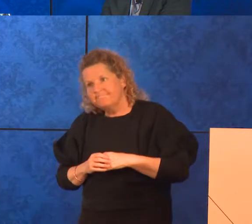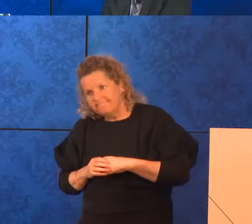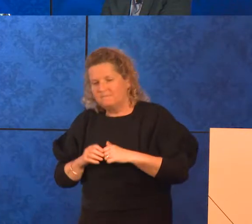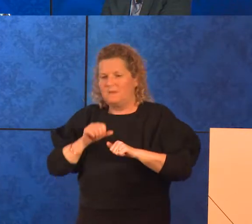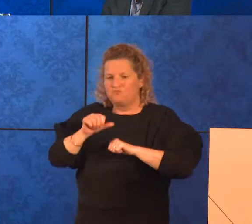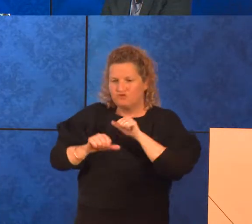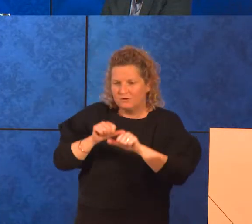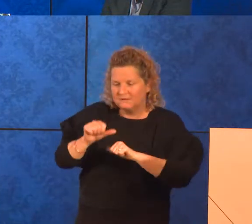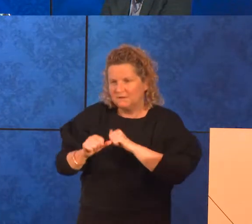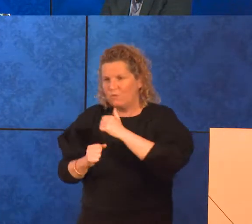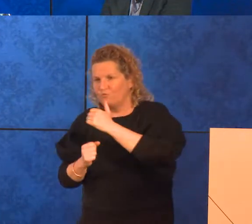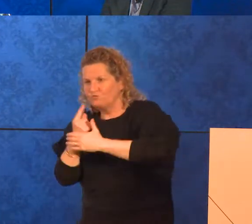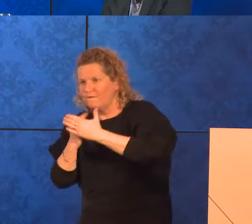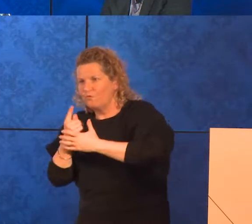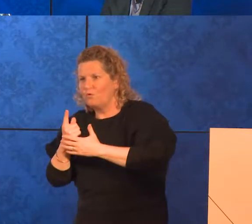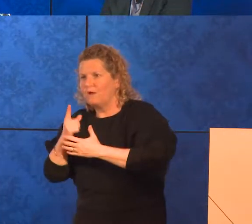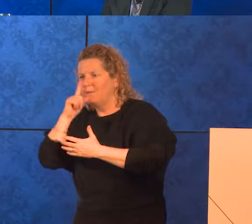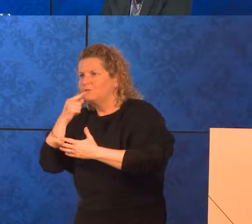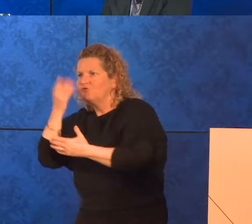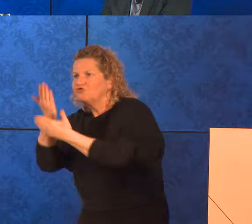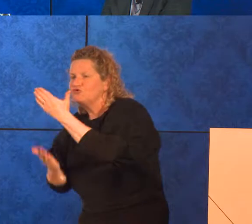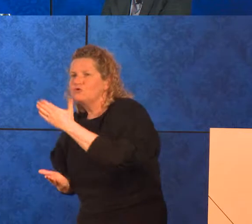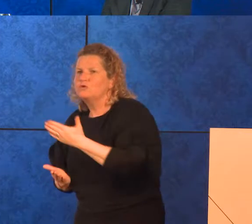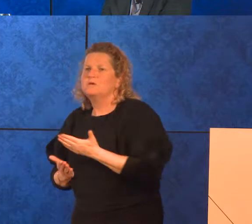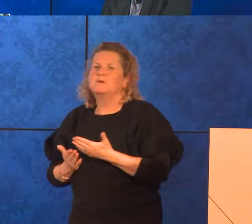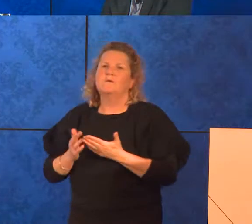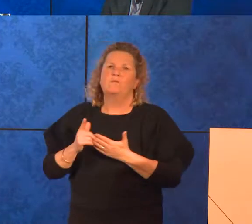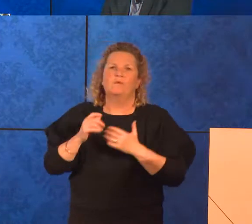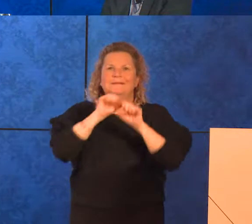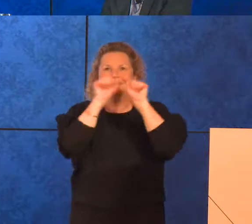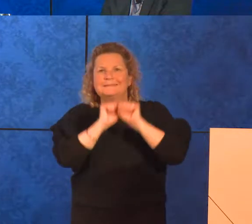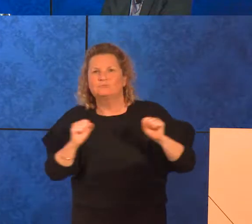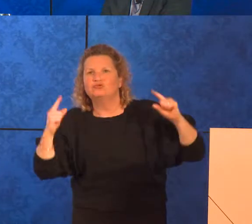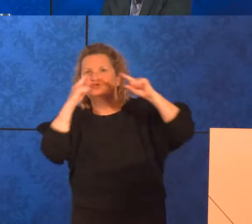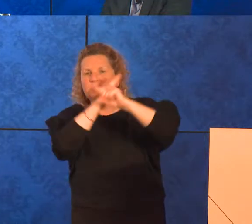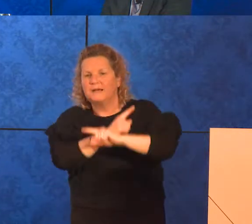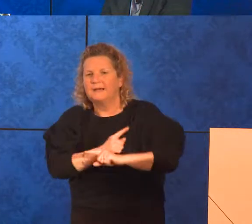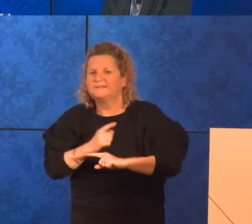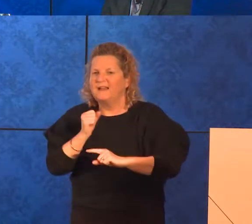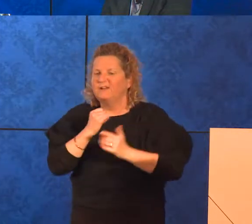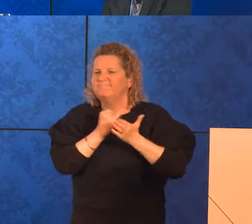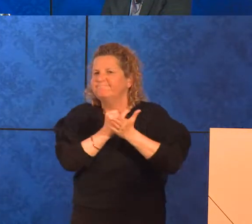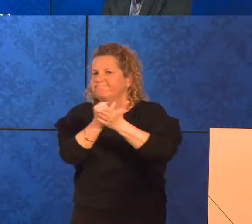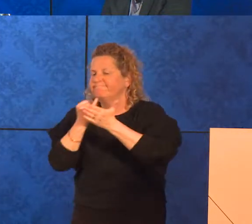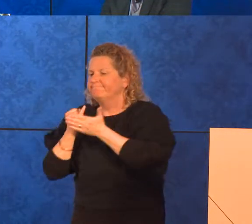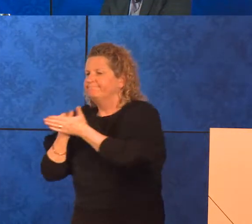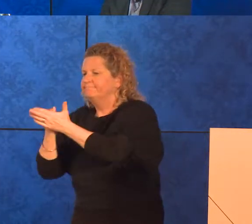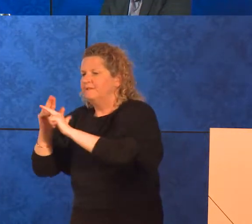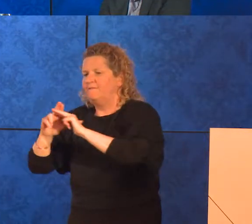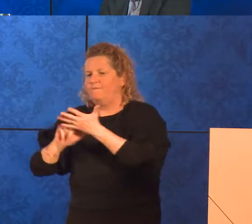opportunity for individual voice and opportunity for systemic change has its flaws. Gerard, what were the things,